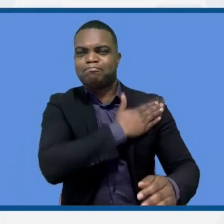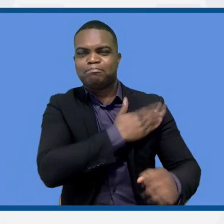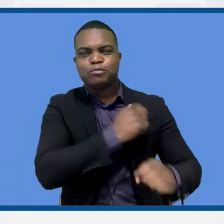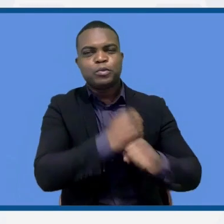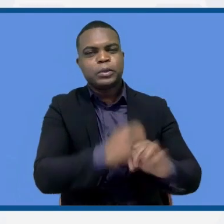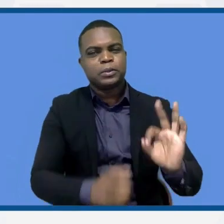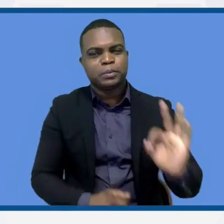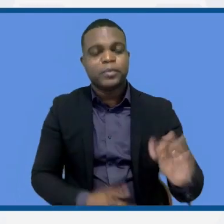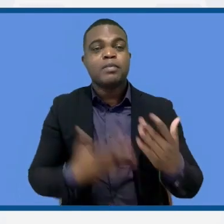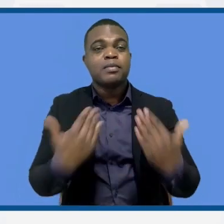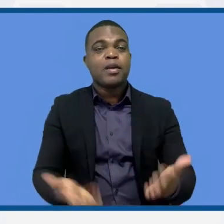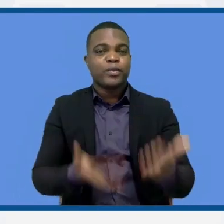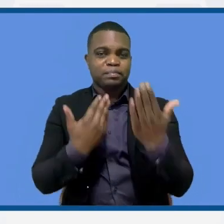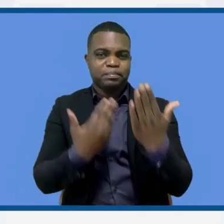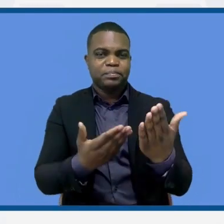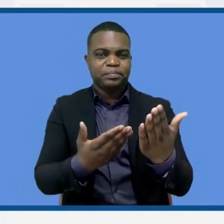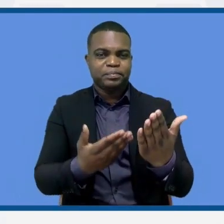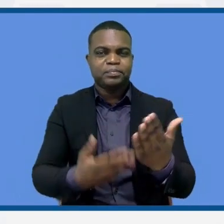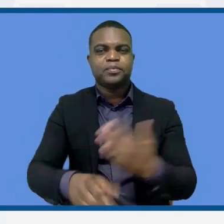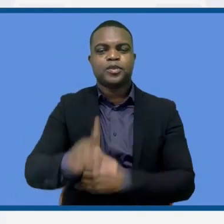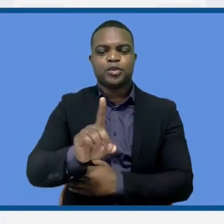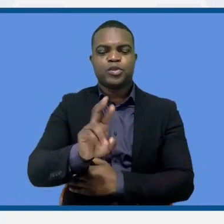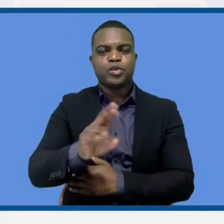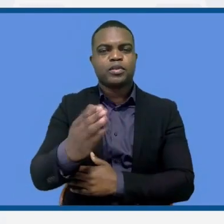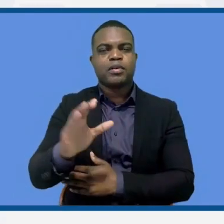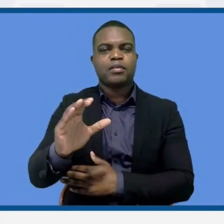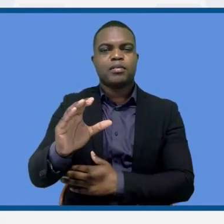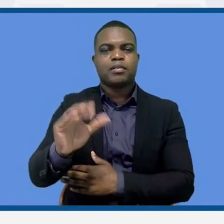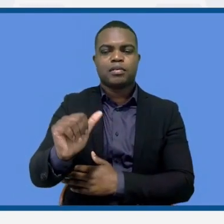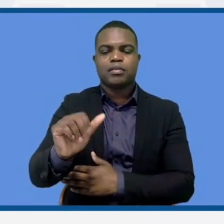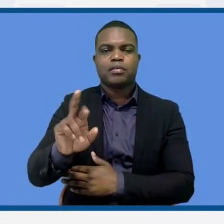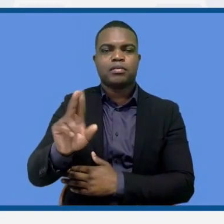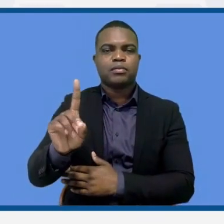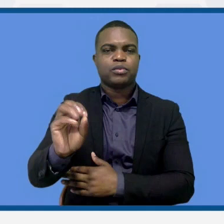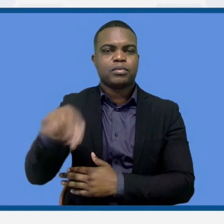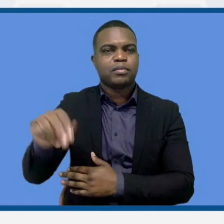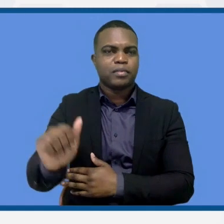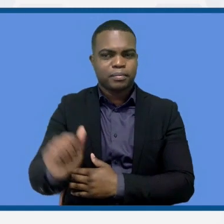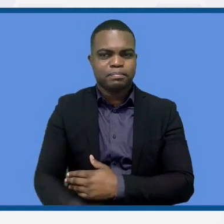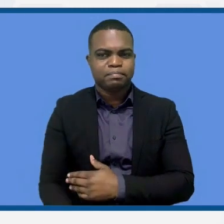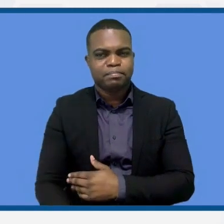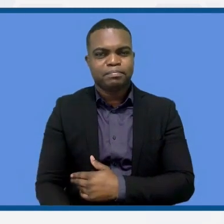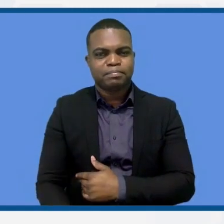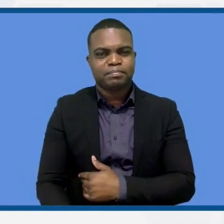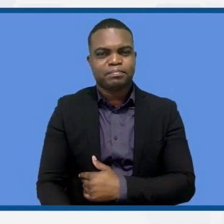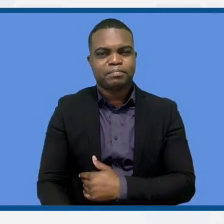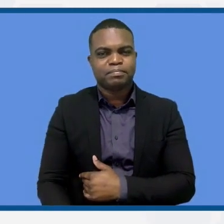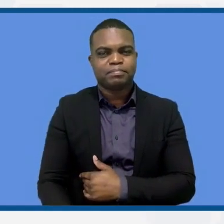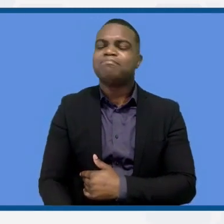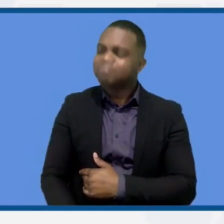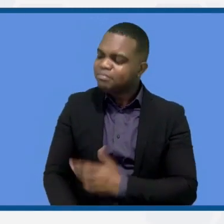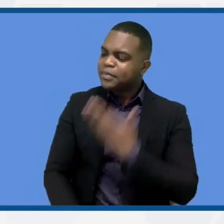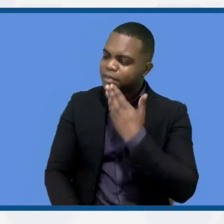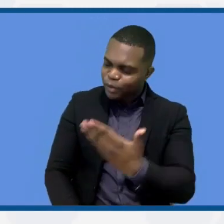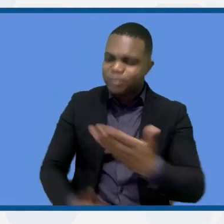for this kind invitation. In this presentation, I will talk about modeling of